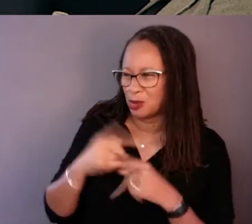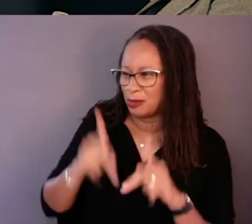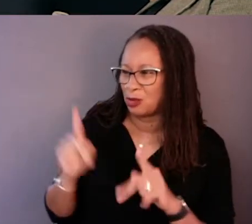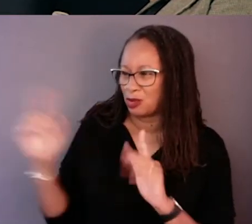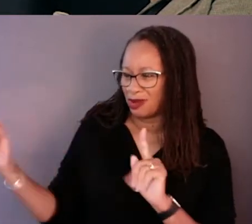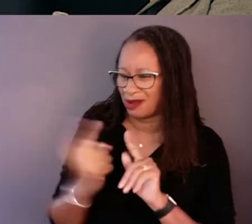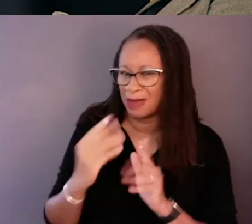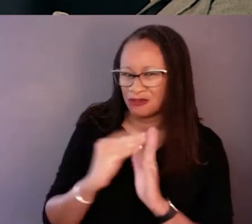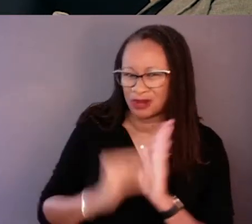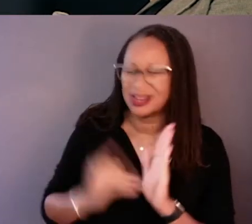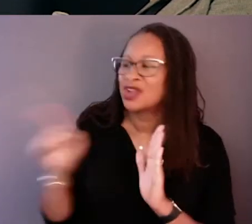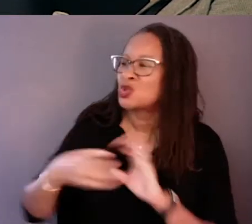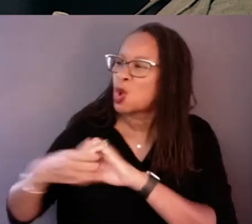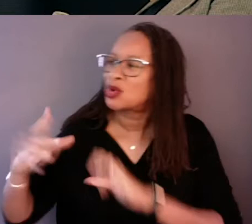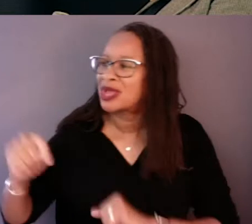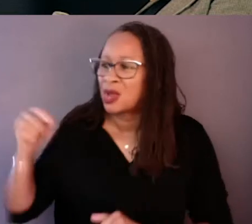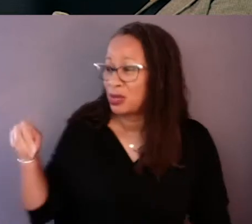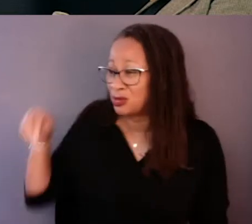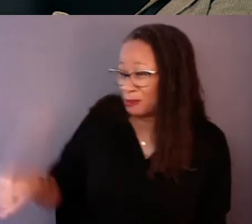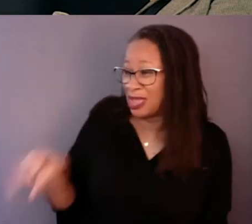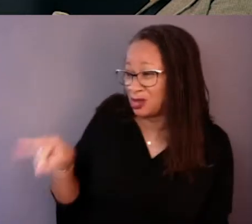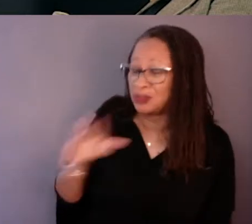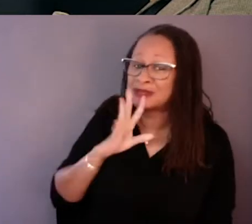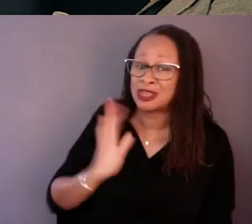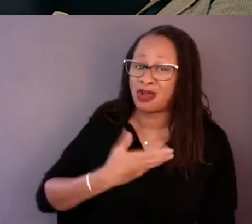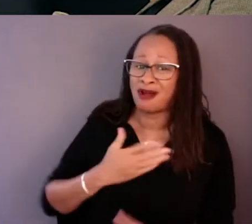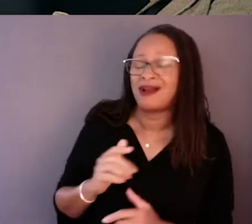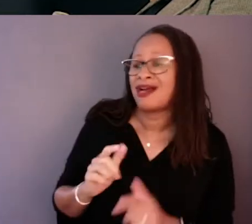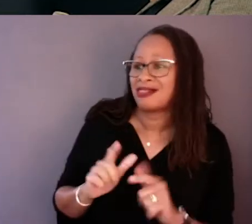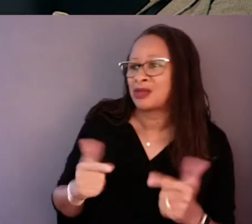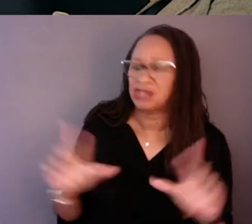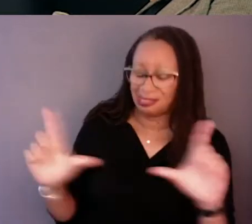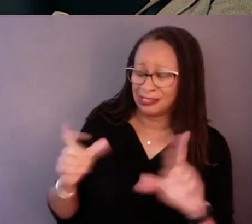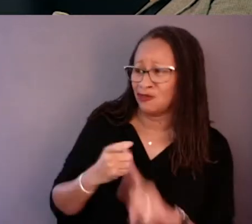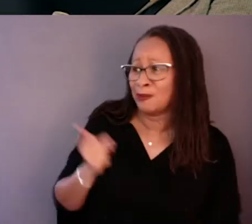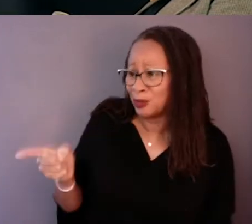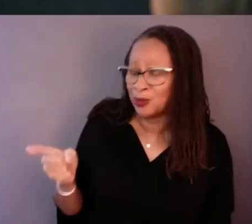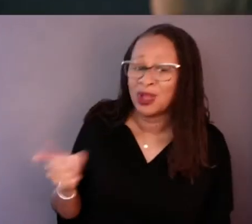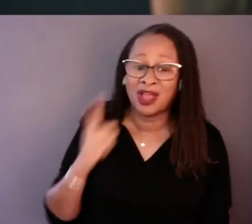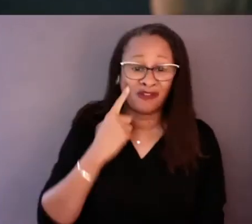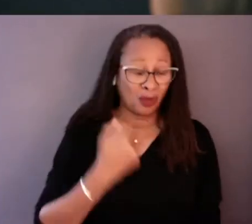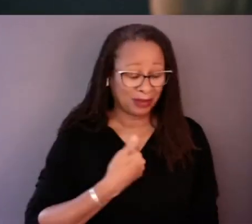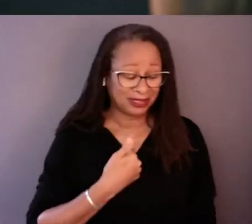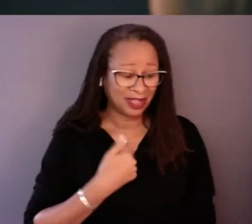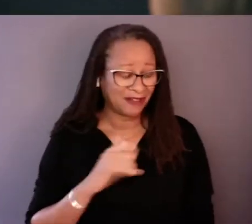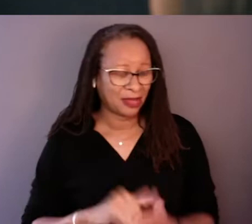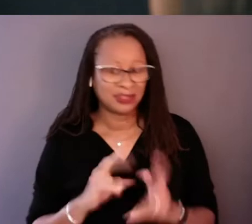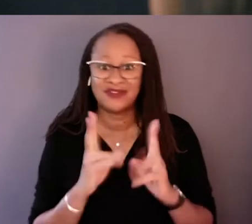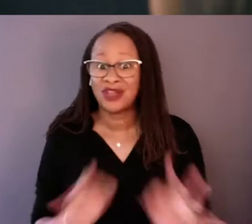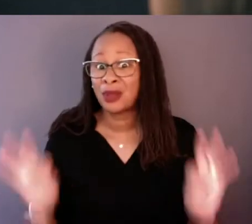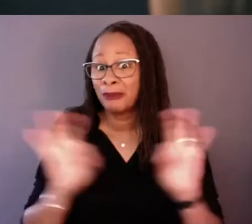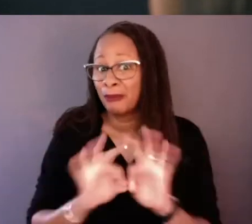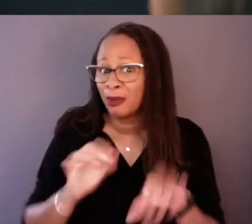You're going to own it. We're going to have to pay to speak our language. We're going to have to license it from you. And for me, that was this really important